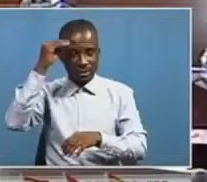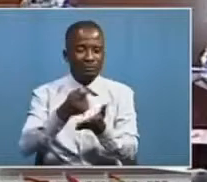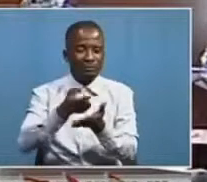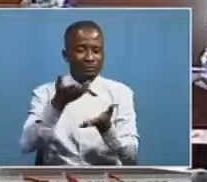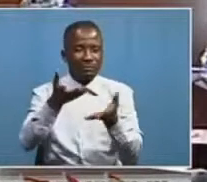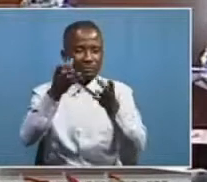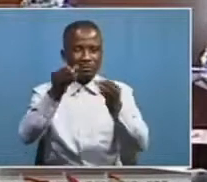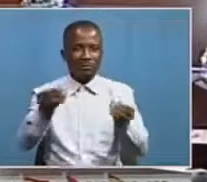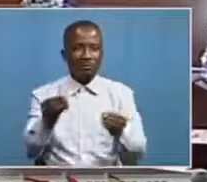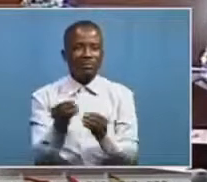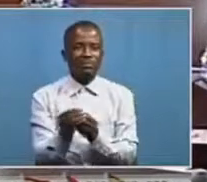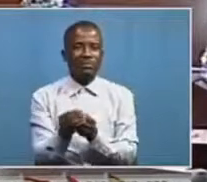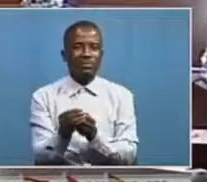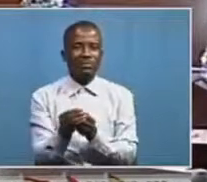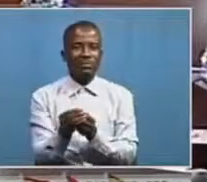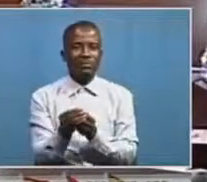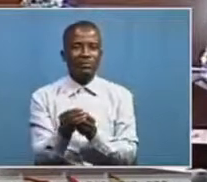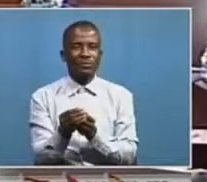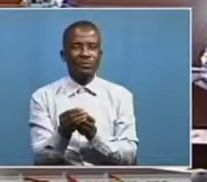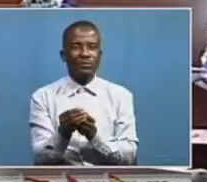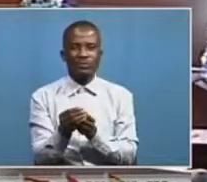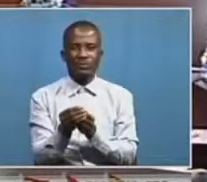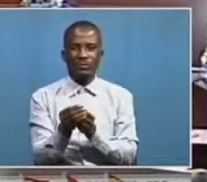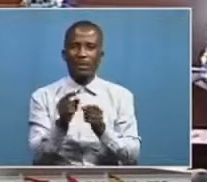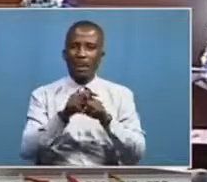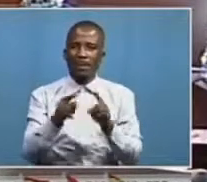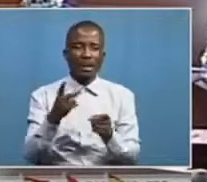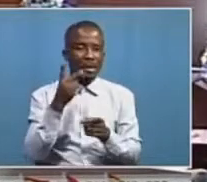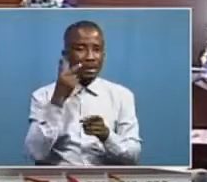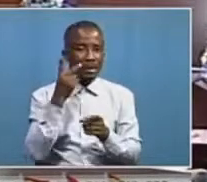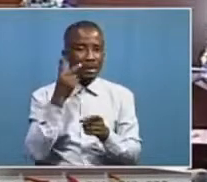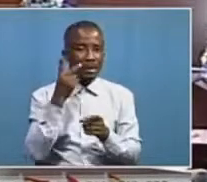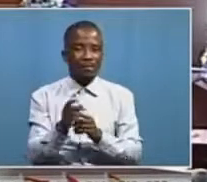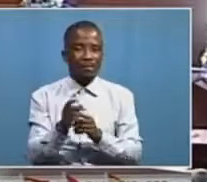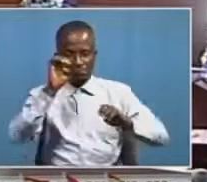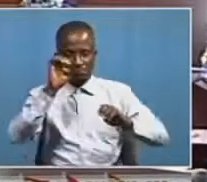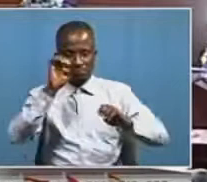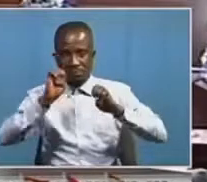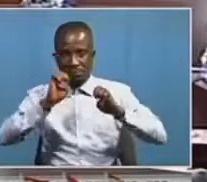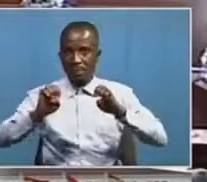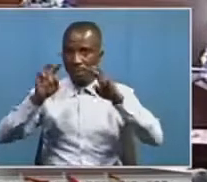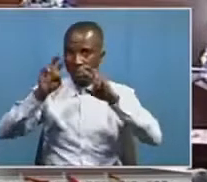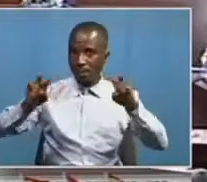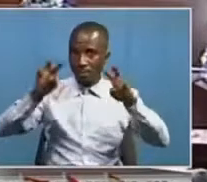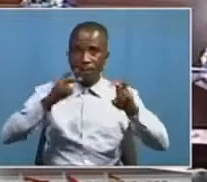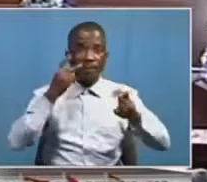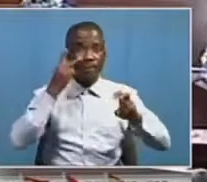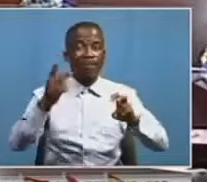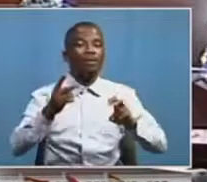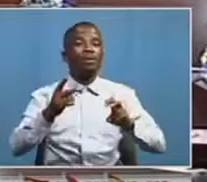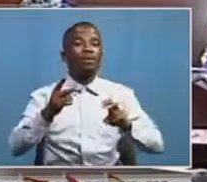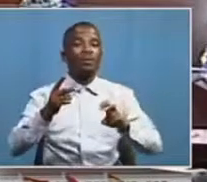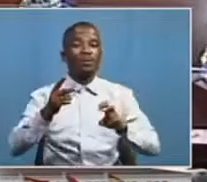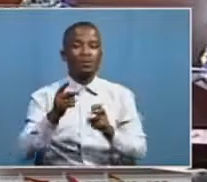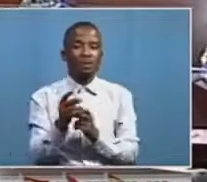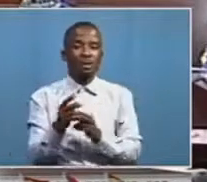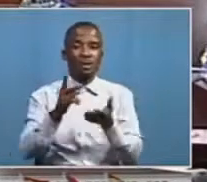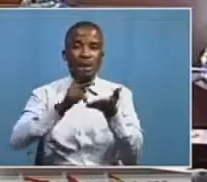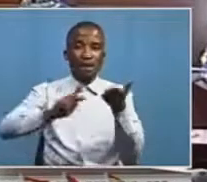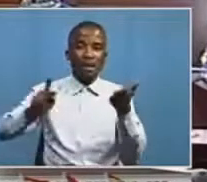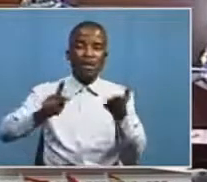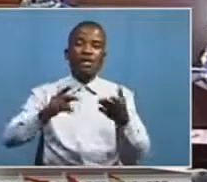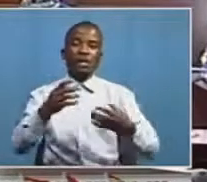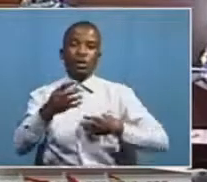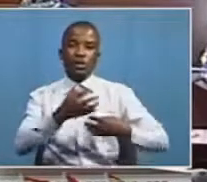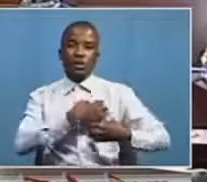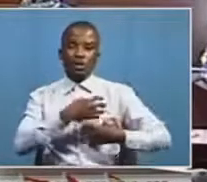errors in relief F. But as shown from the evaluations and analysis above, it was part of the petitioner's case